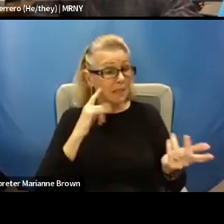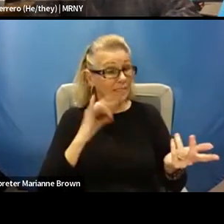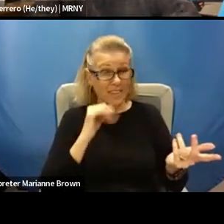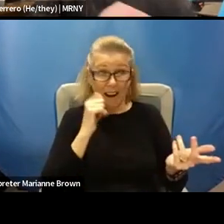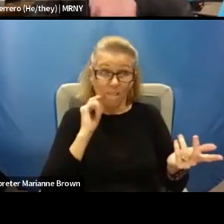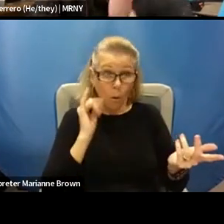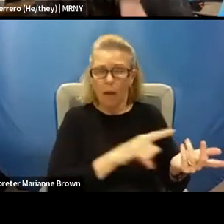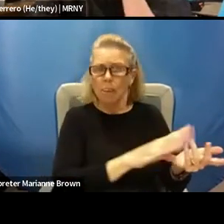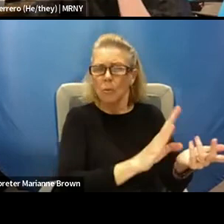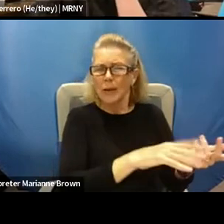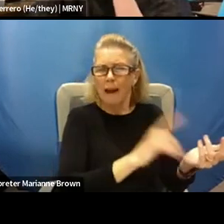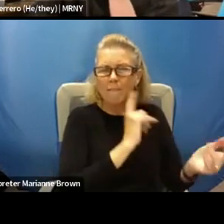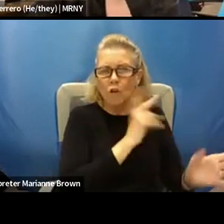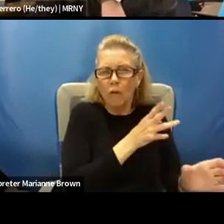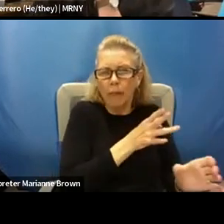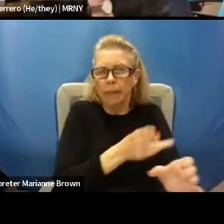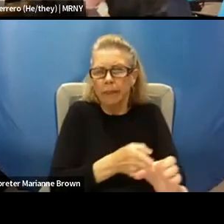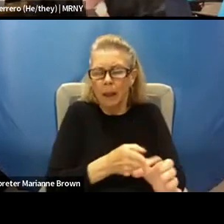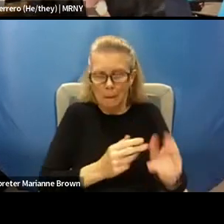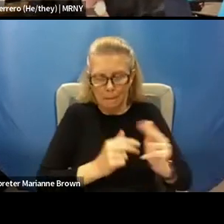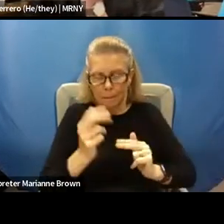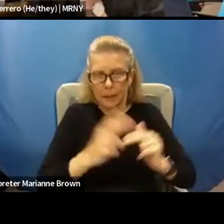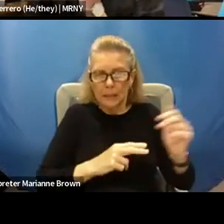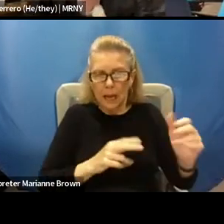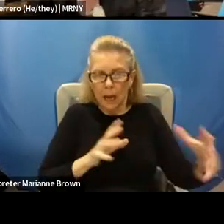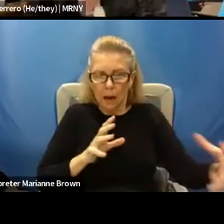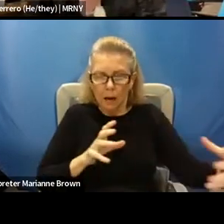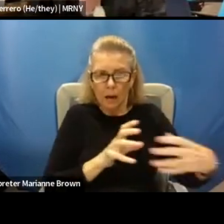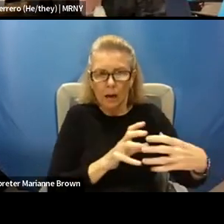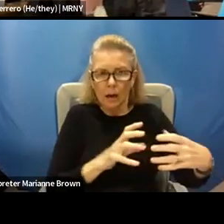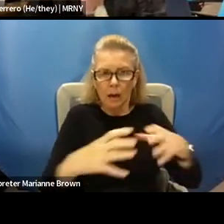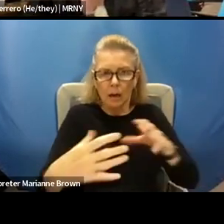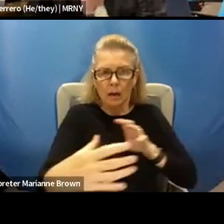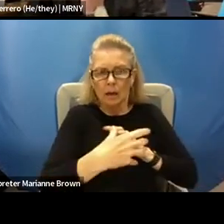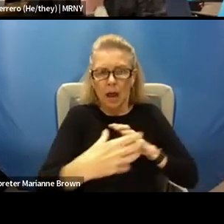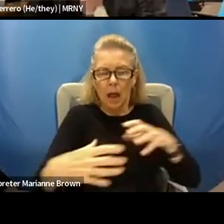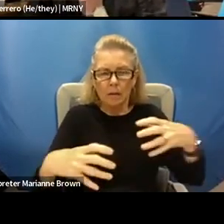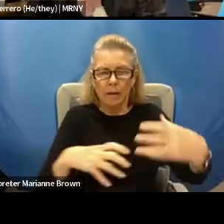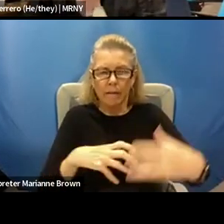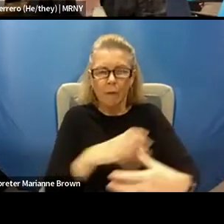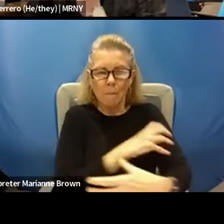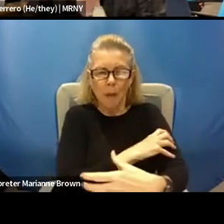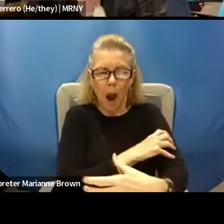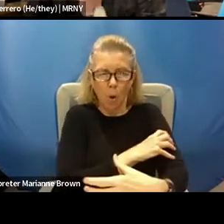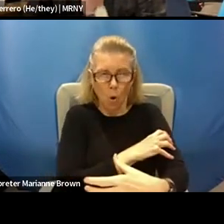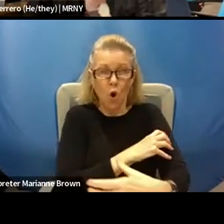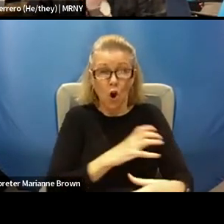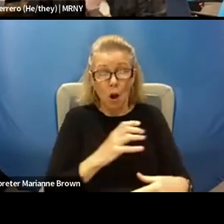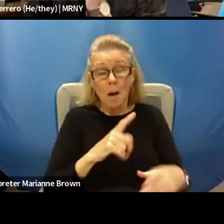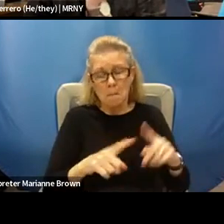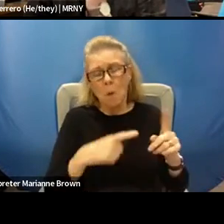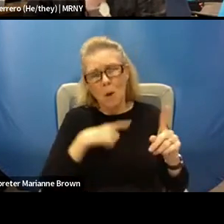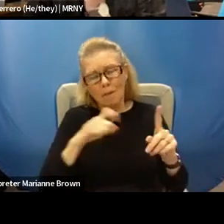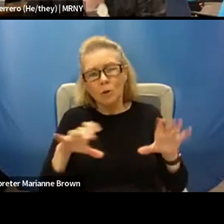collective power and collective action, and that we have to do it from all angles. So thank you so much.